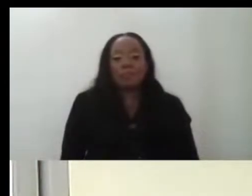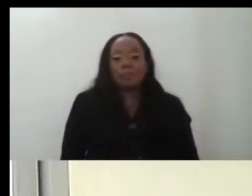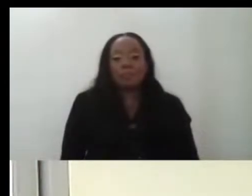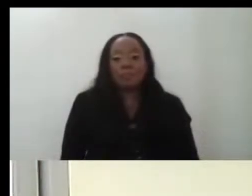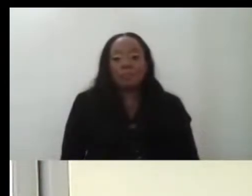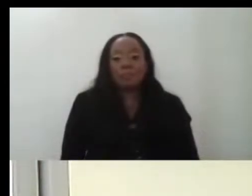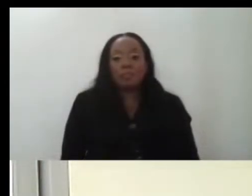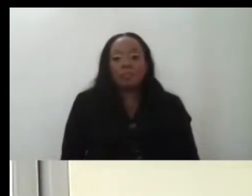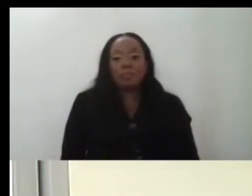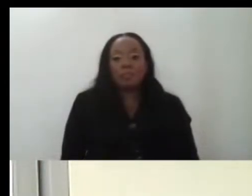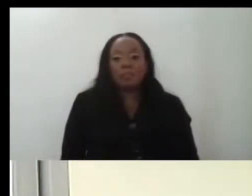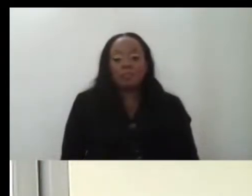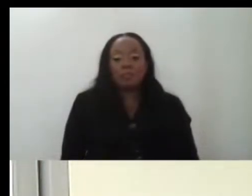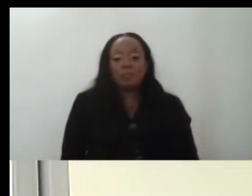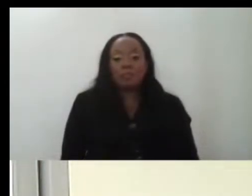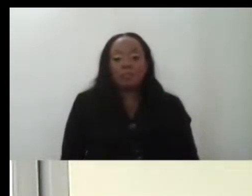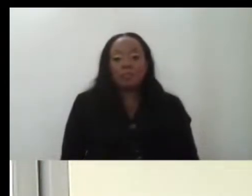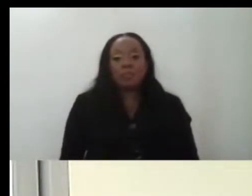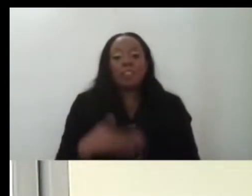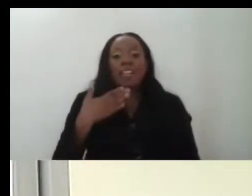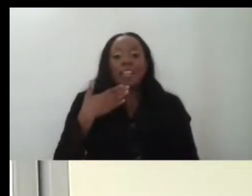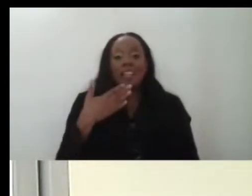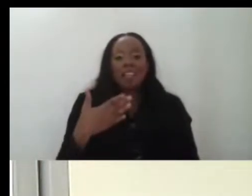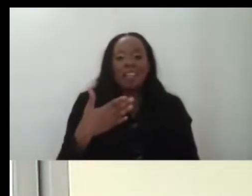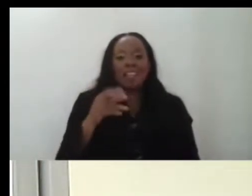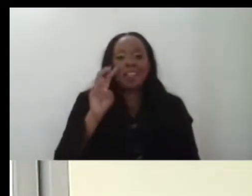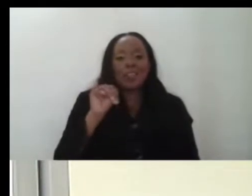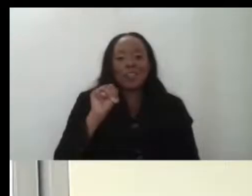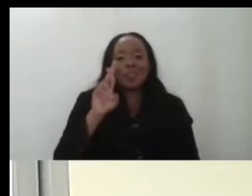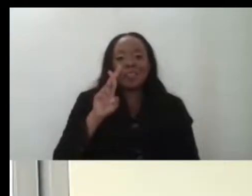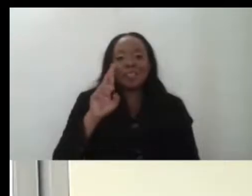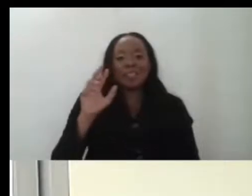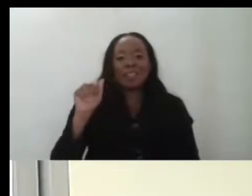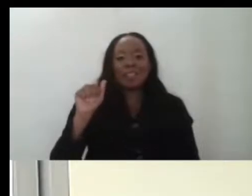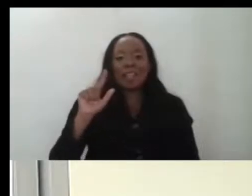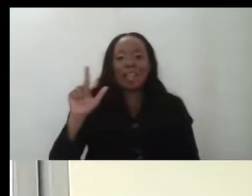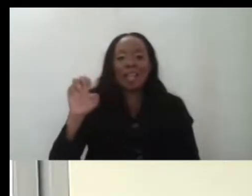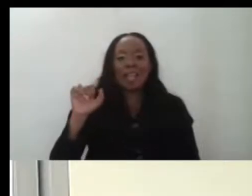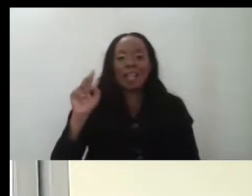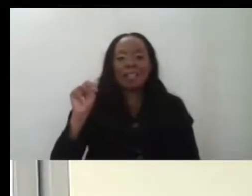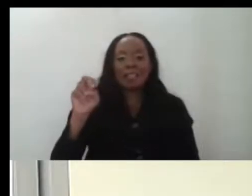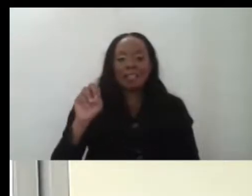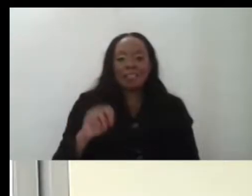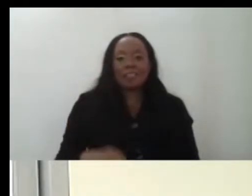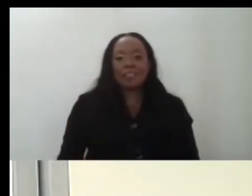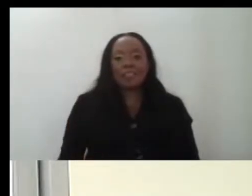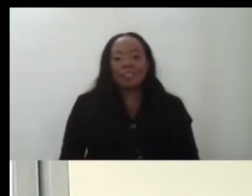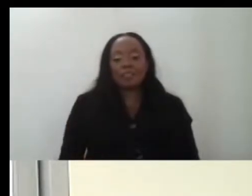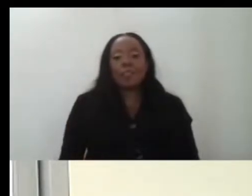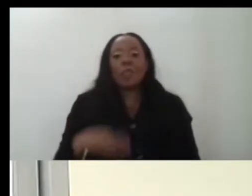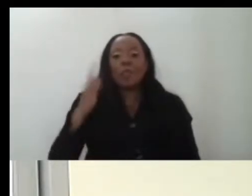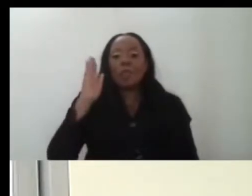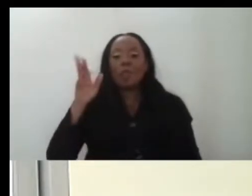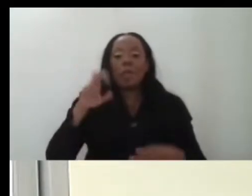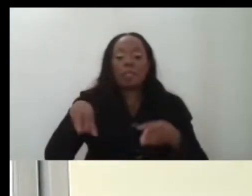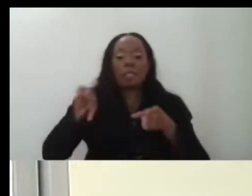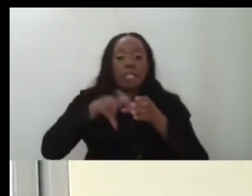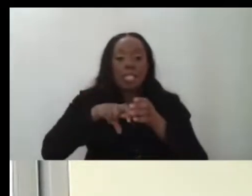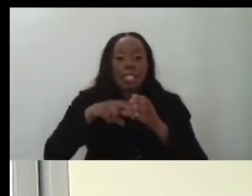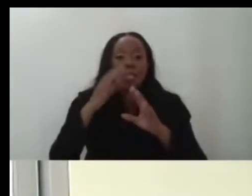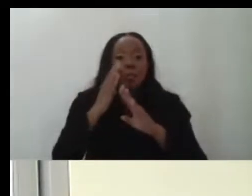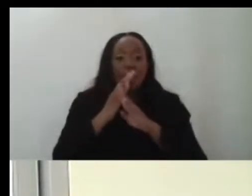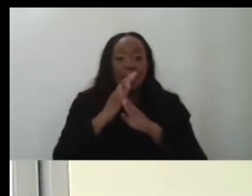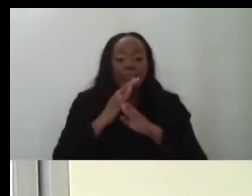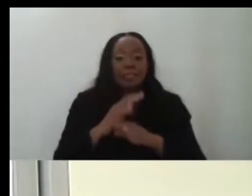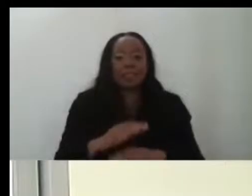Thank you very much, Mr. Aline. Okay, now we're going to board the bus shortly. The bus is going to take